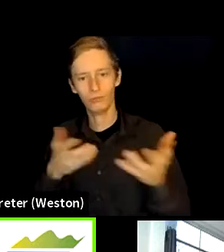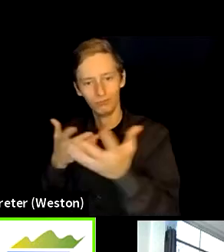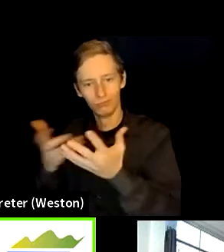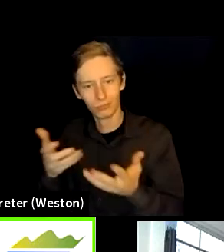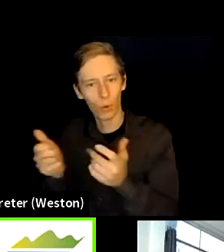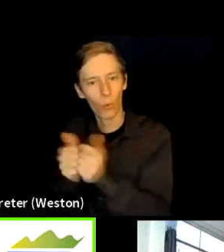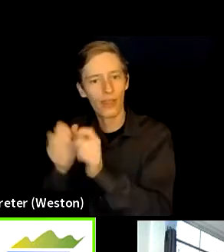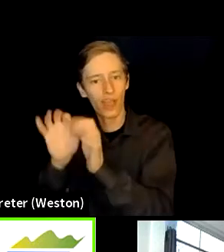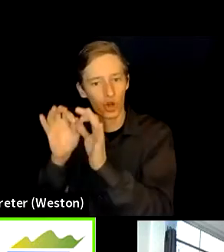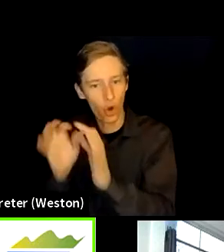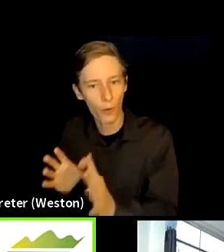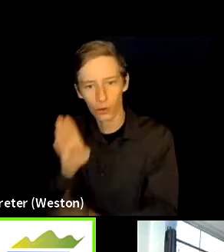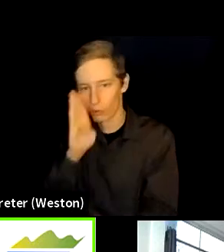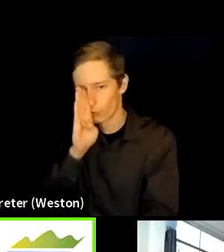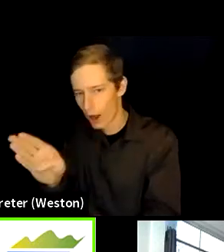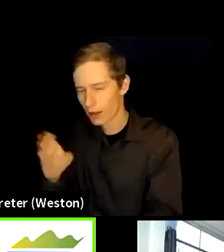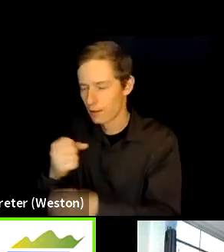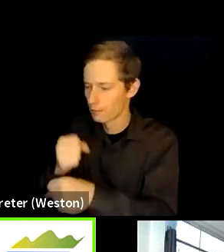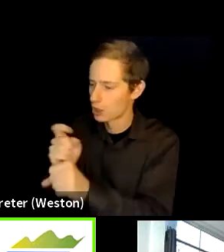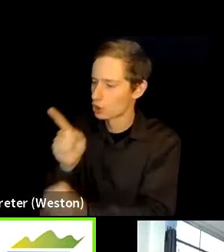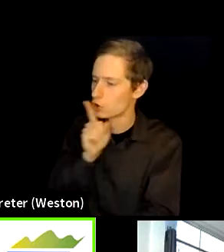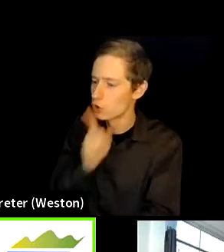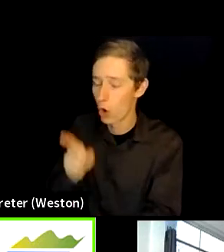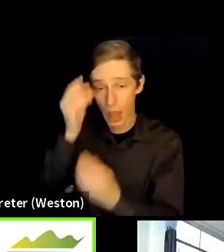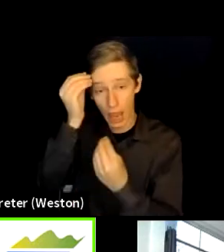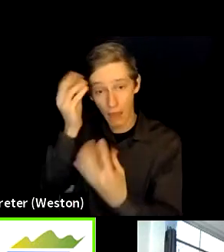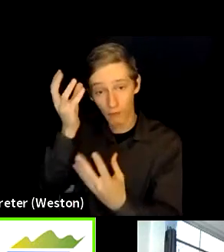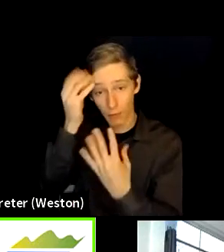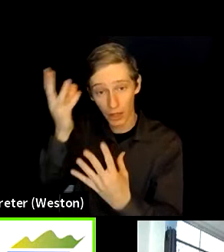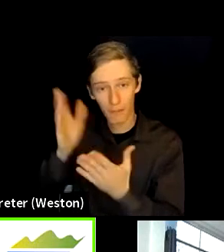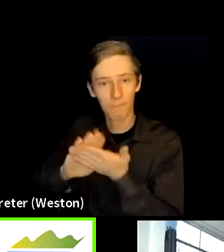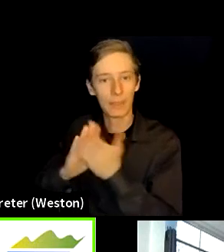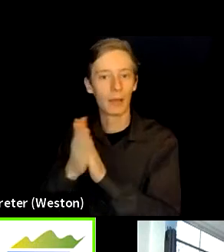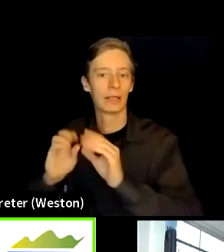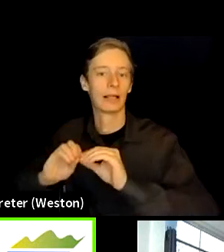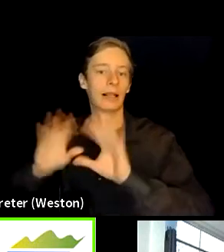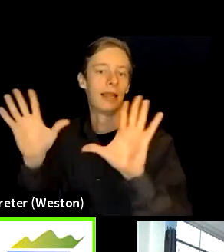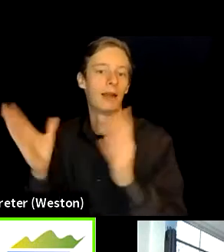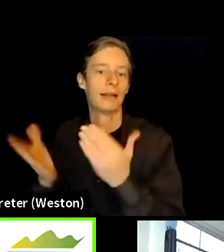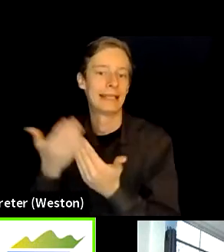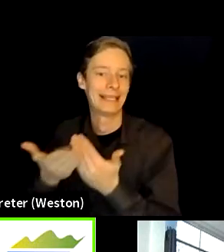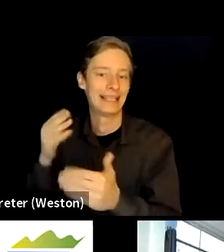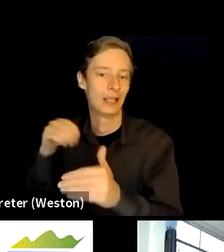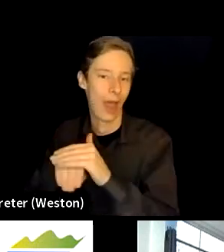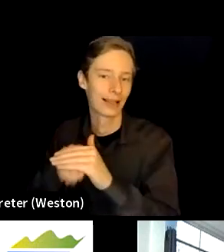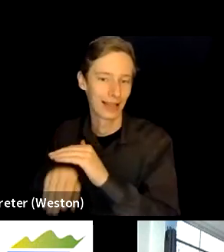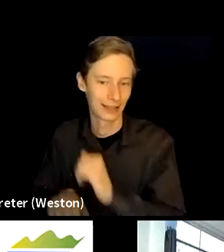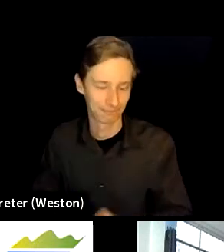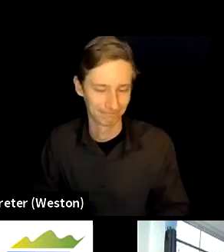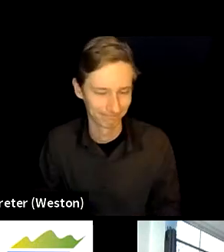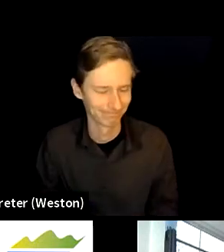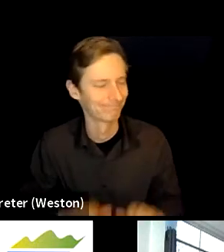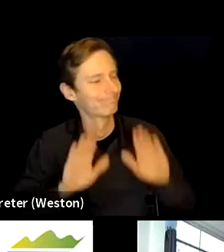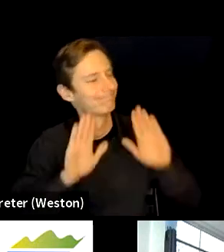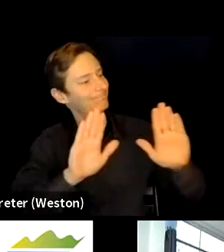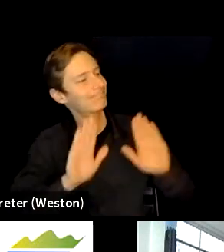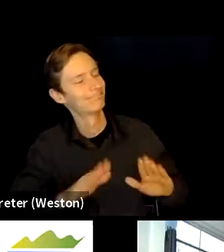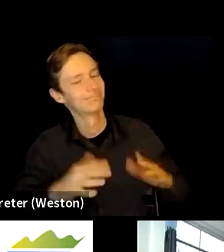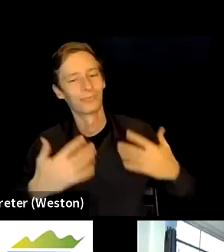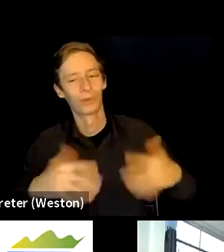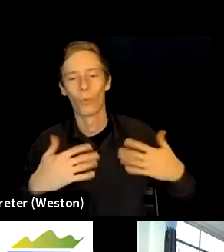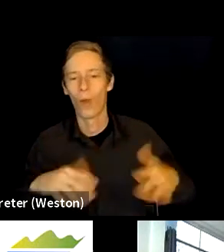they got what they needed and the information they needed in a digestible and understandable fashion. Excellent. That's quite an